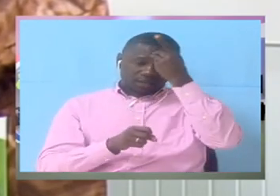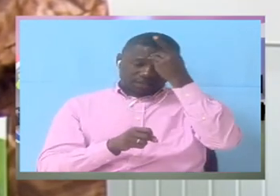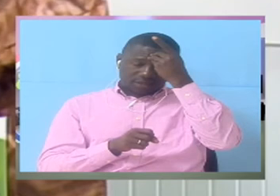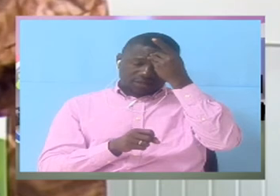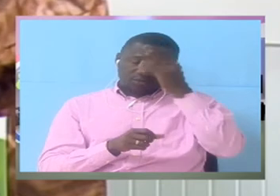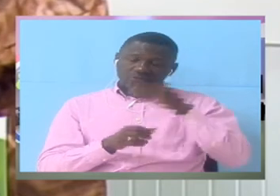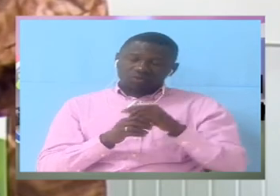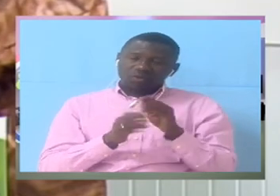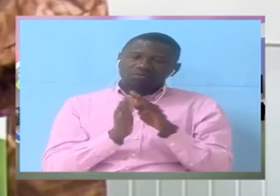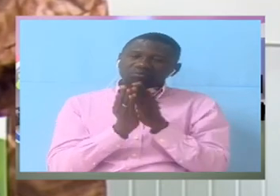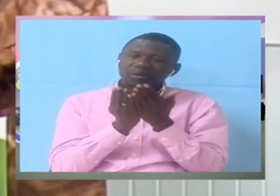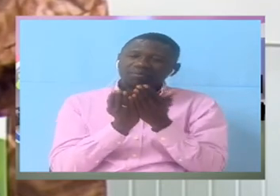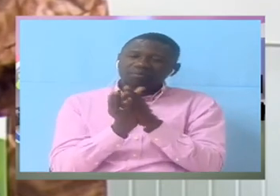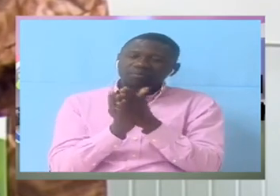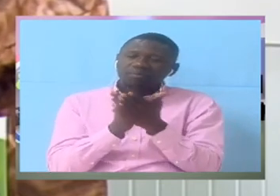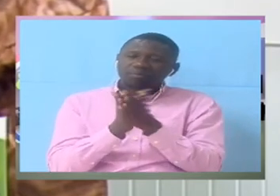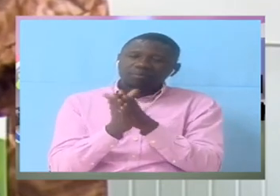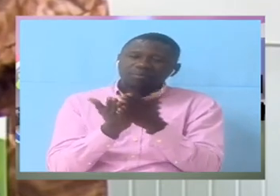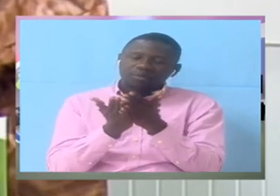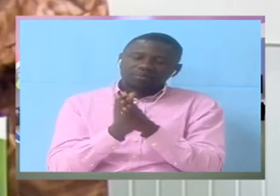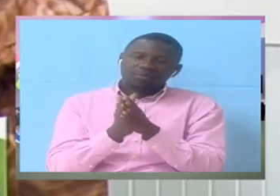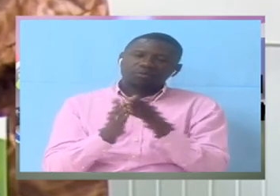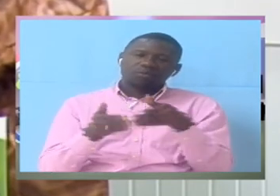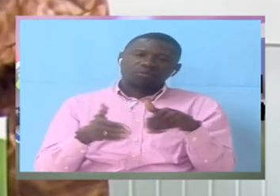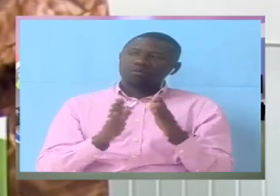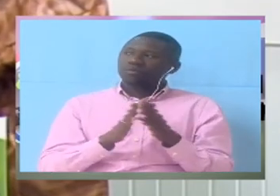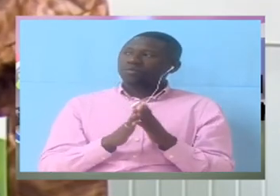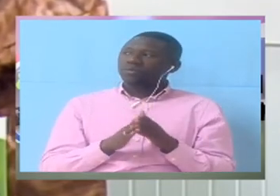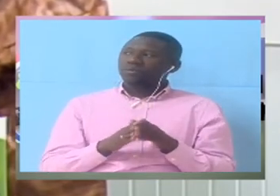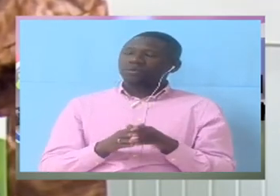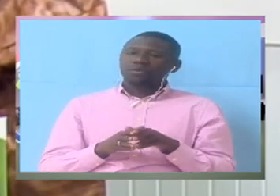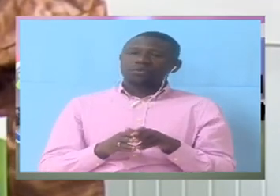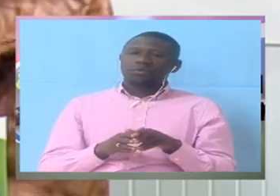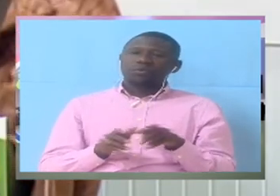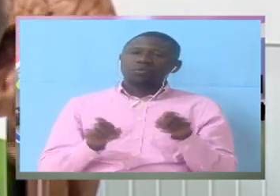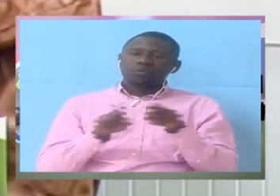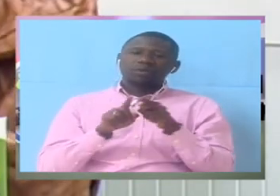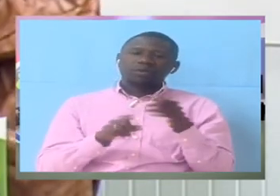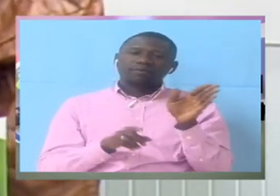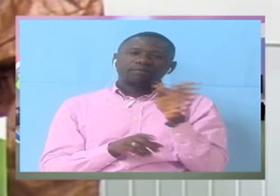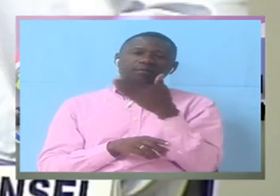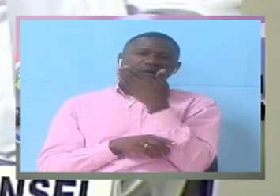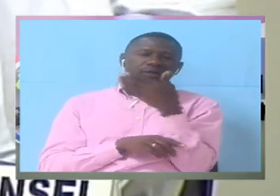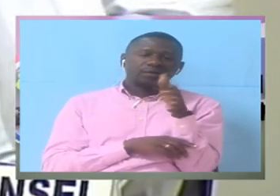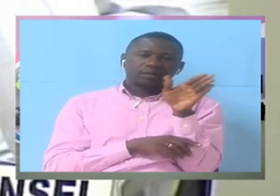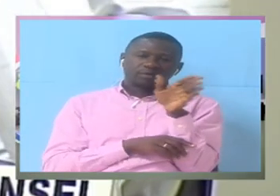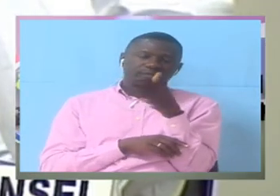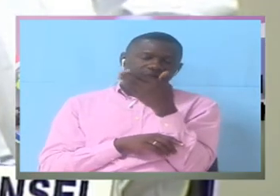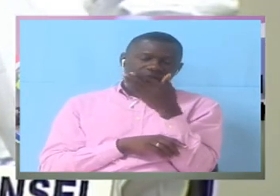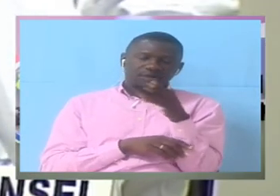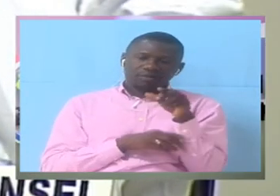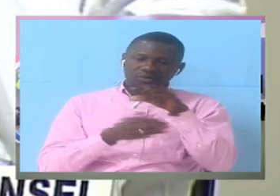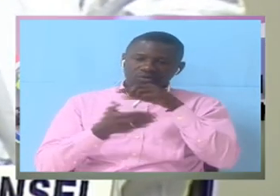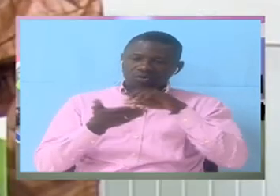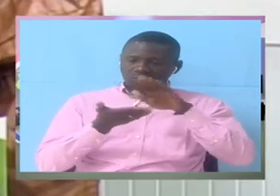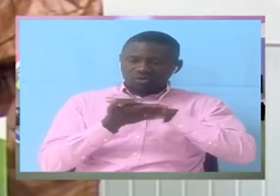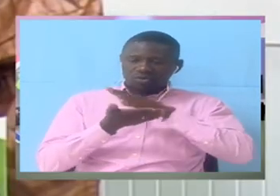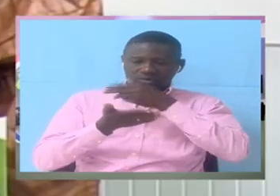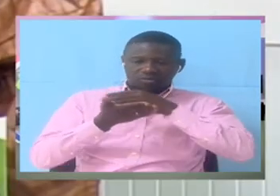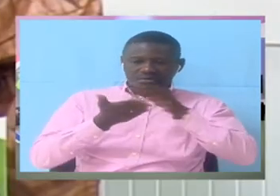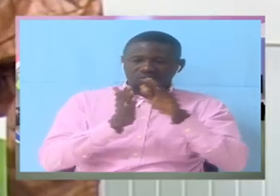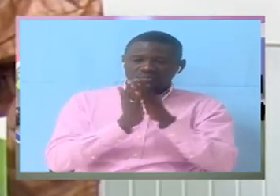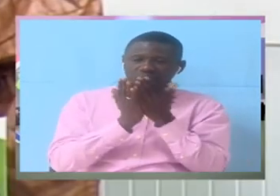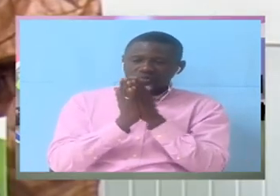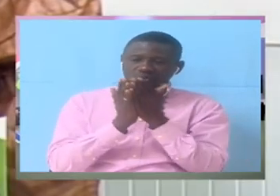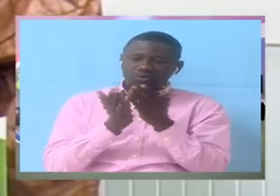which were in the form of a booklet. With the flag, the colors of the flag running through it?